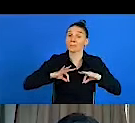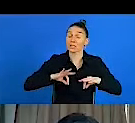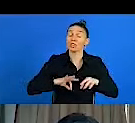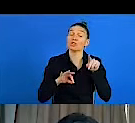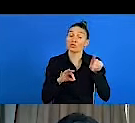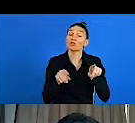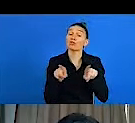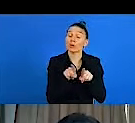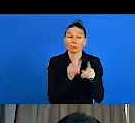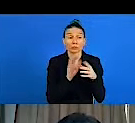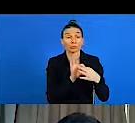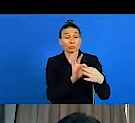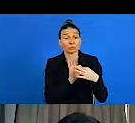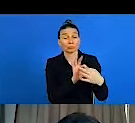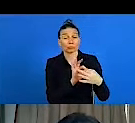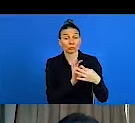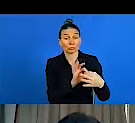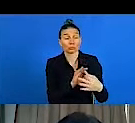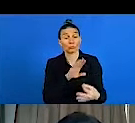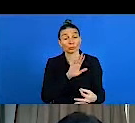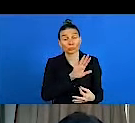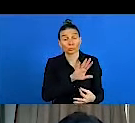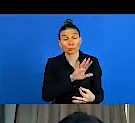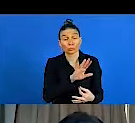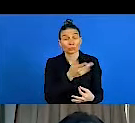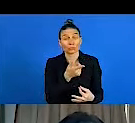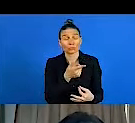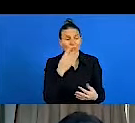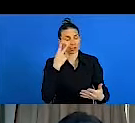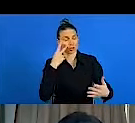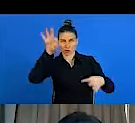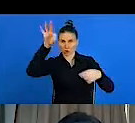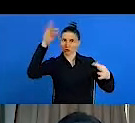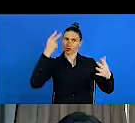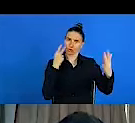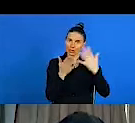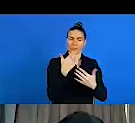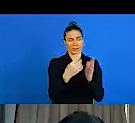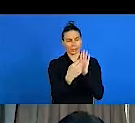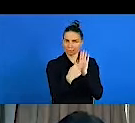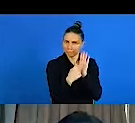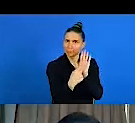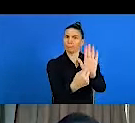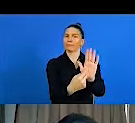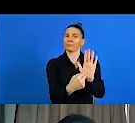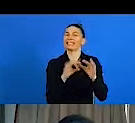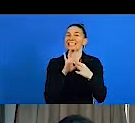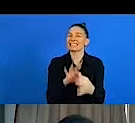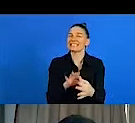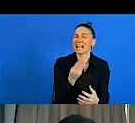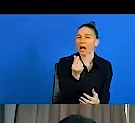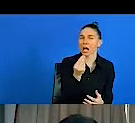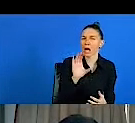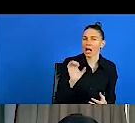to improve the efficiency and transparency of some of their key cash transfer programs.